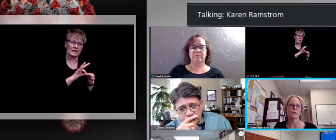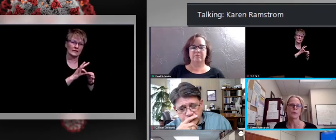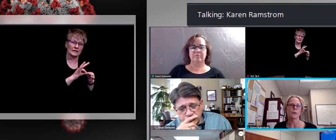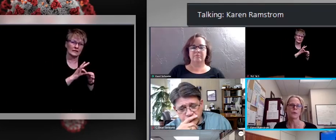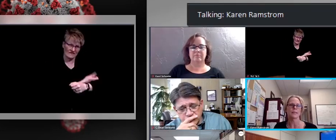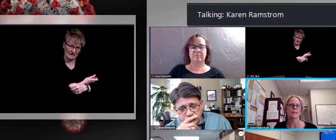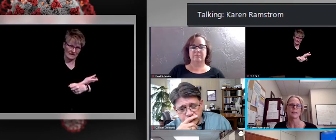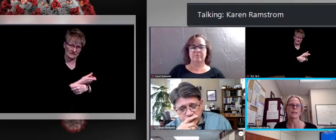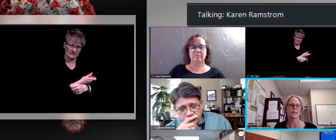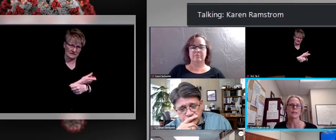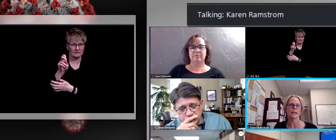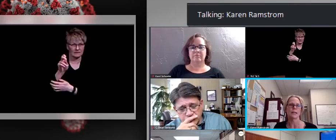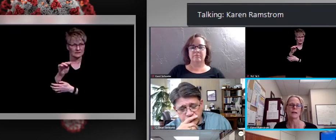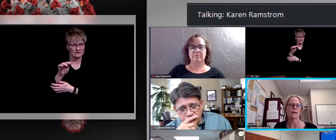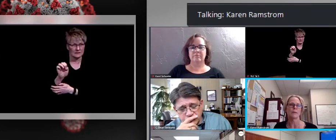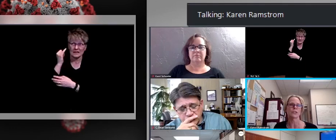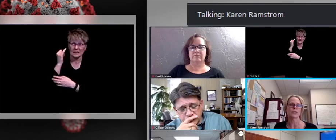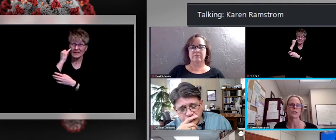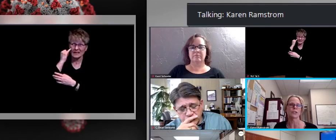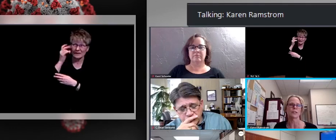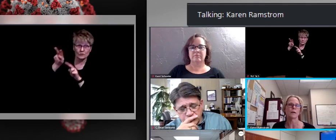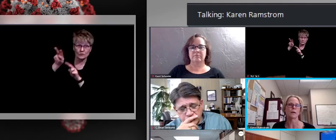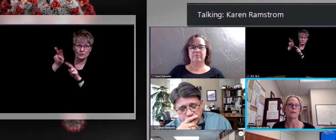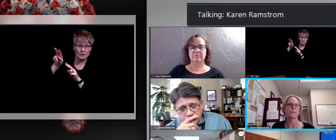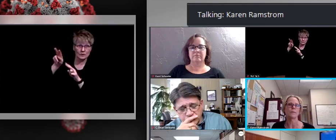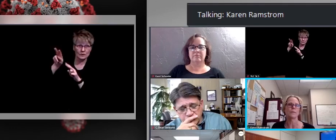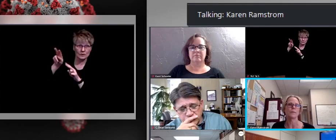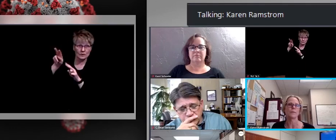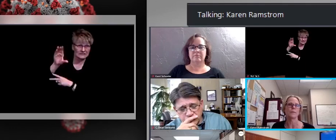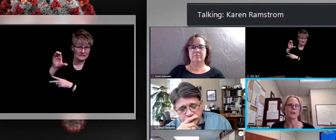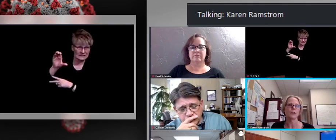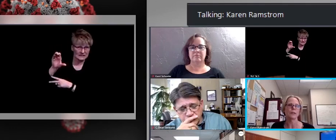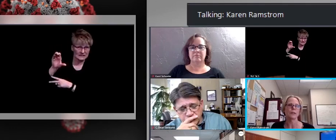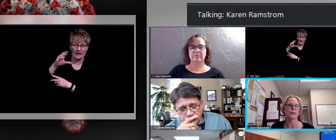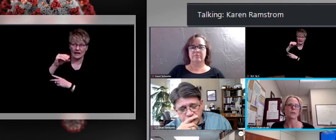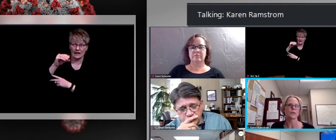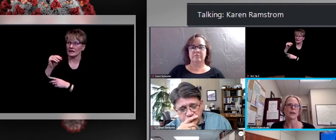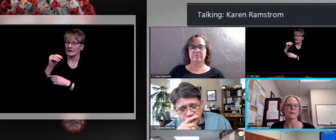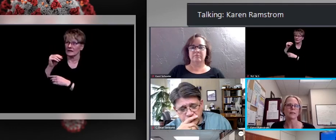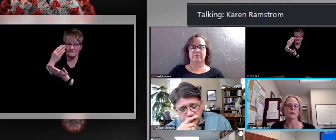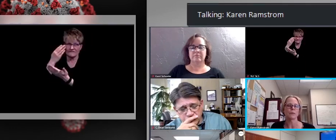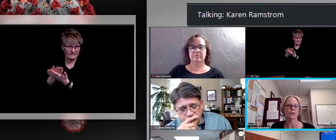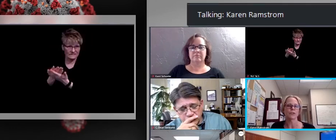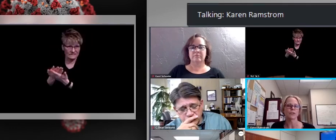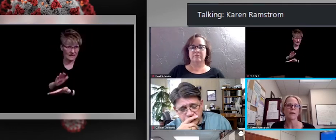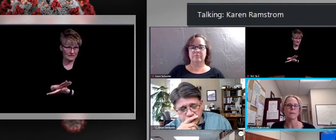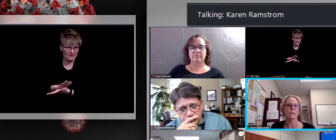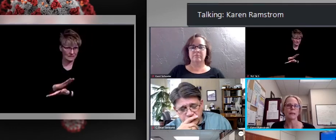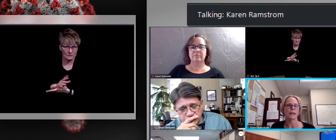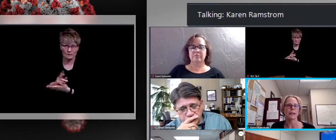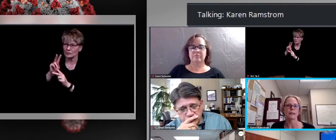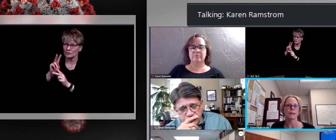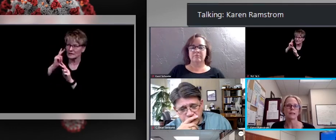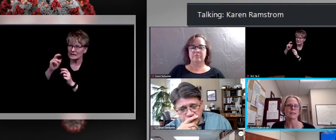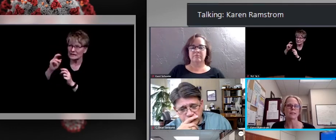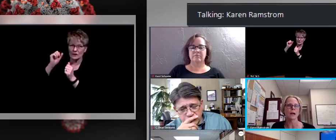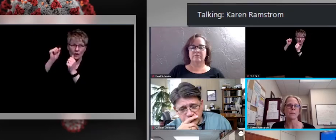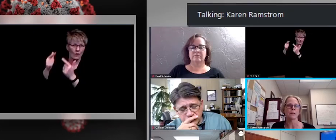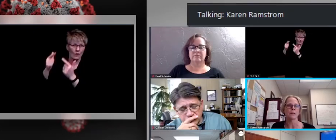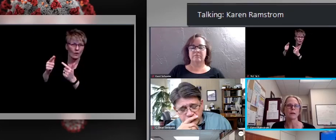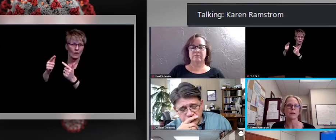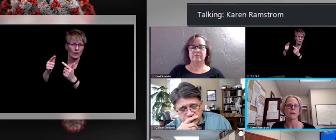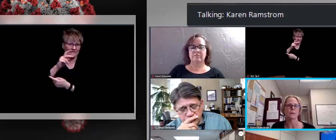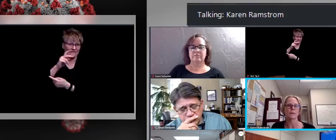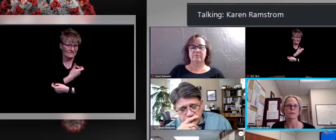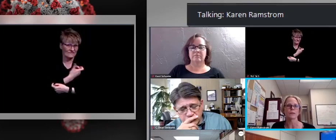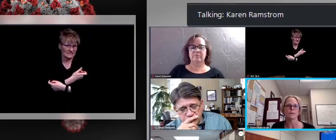you look at the CDC and FDA fact sheets, you know, they list what the vaccine reactions have been, and that has not